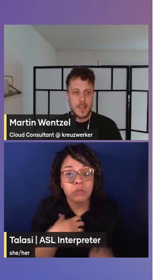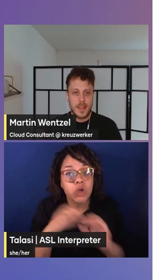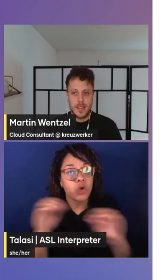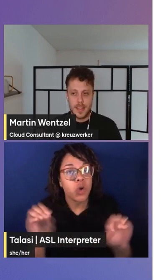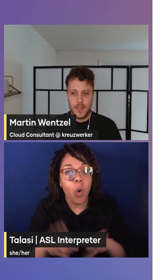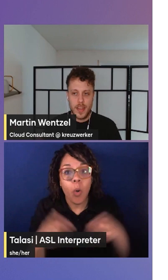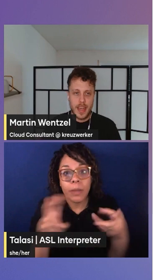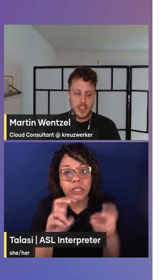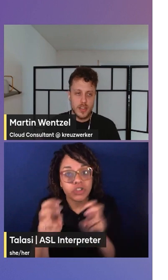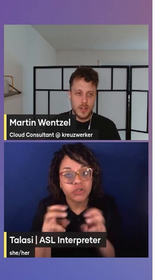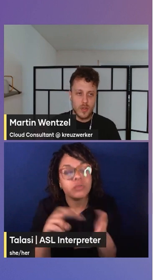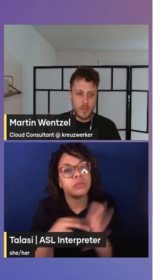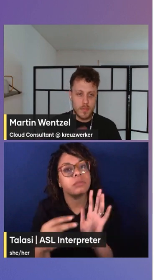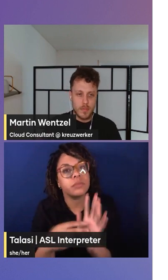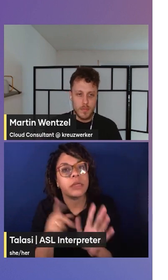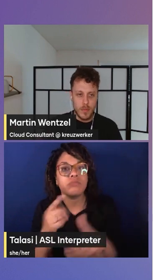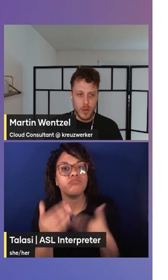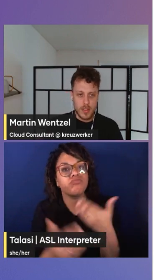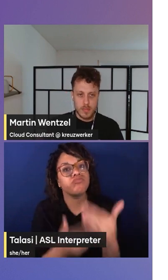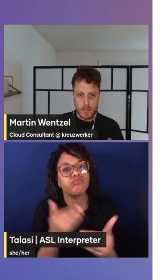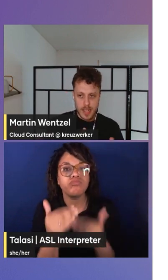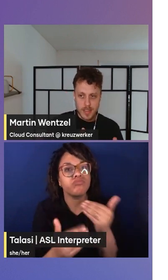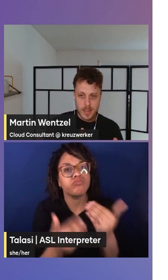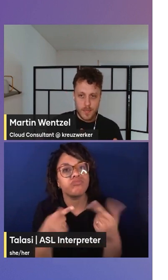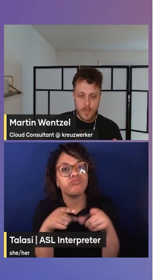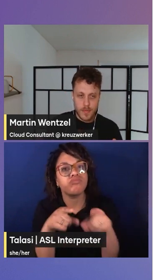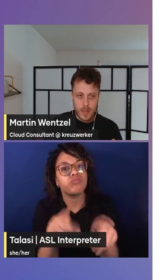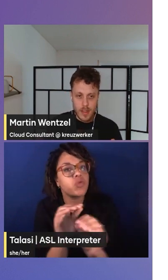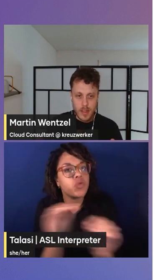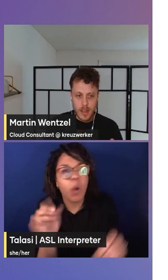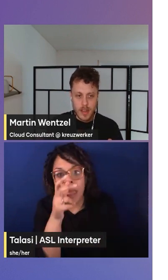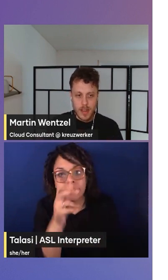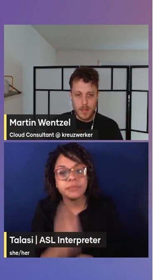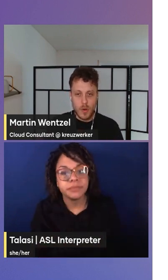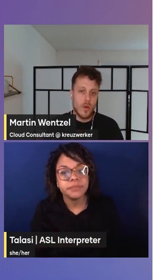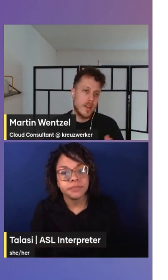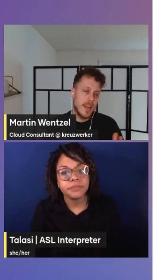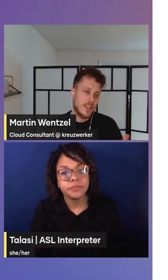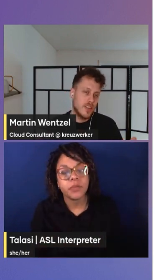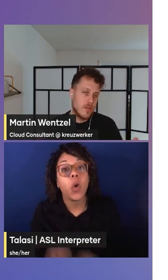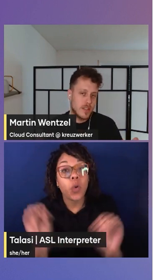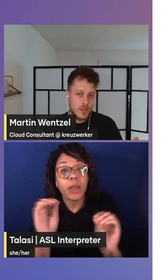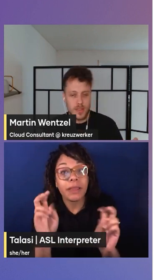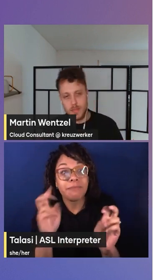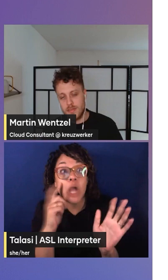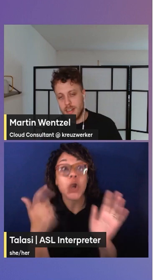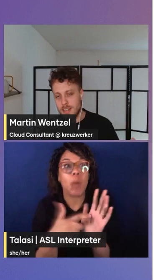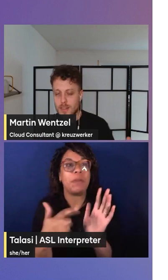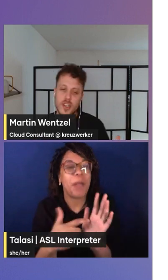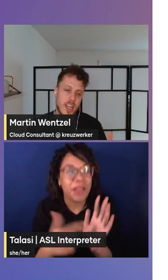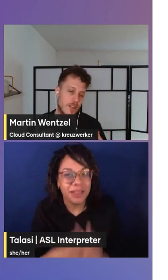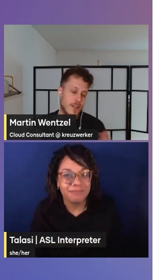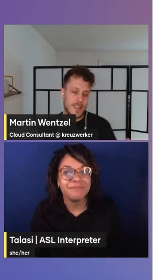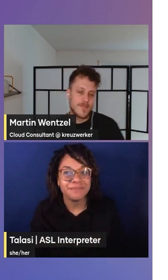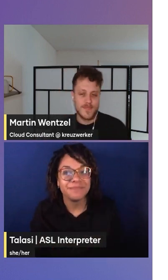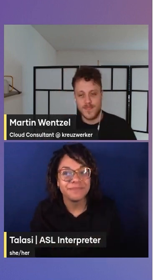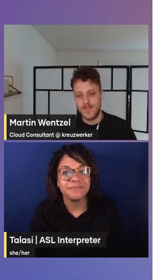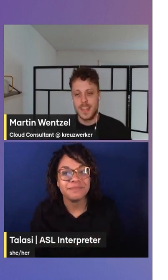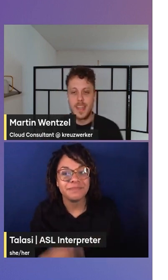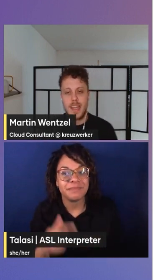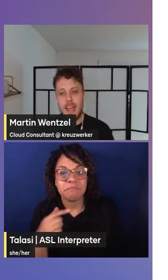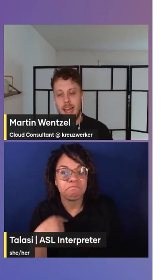means that there are actually no noticeable bugs, or that actually no one is using the provider, which I don't think.